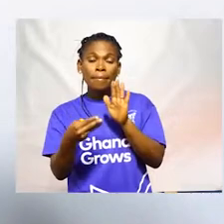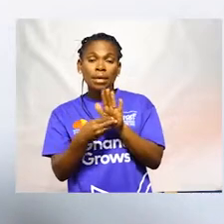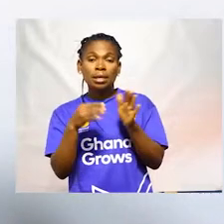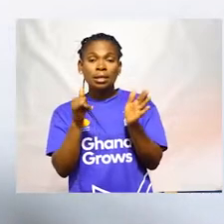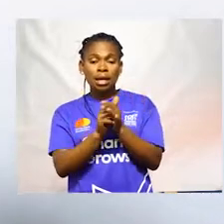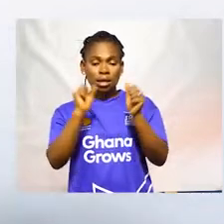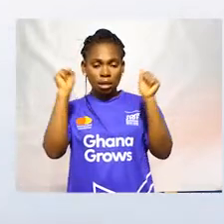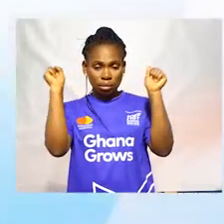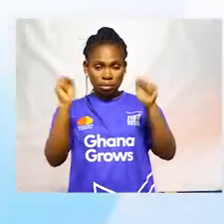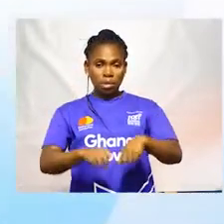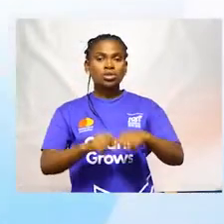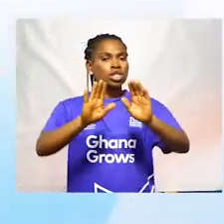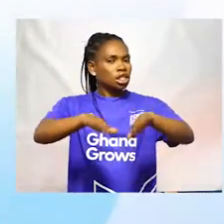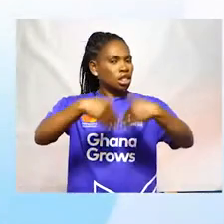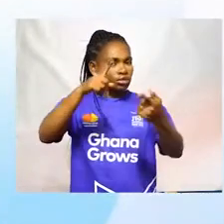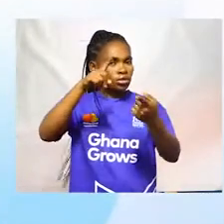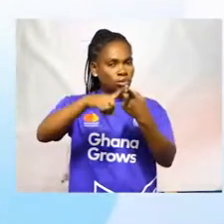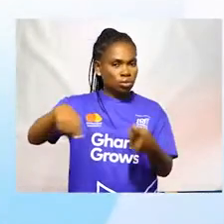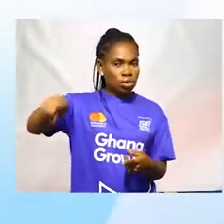God gives us.